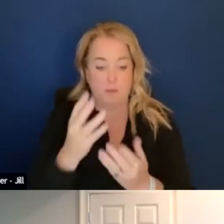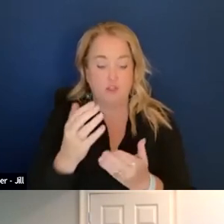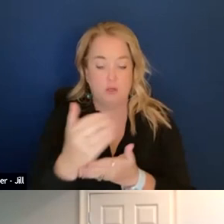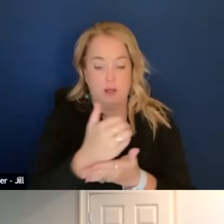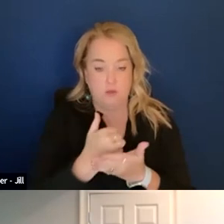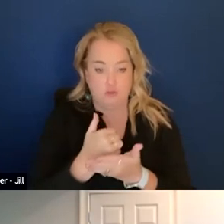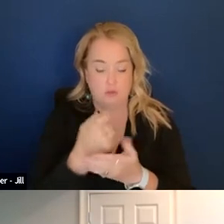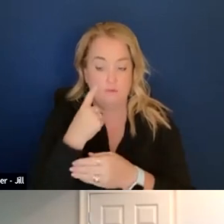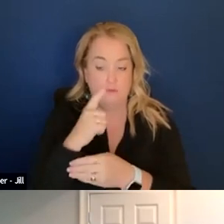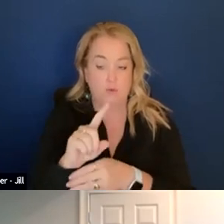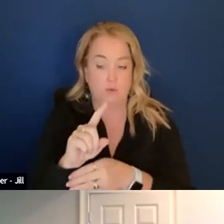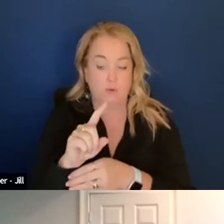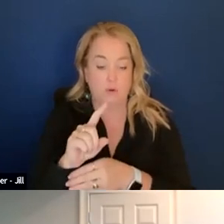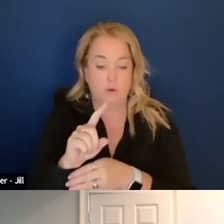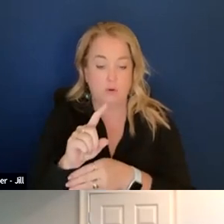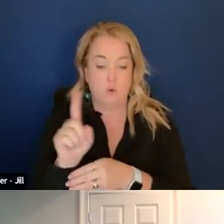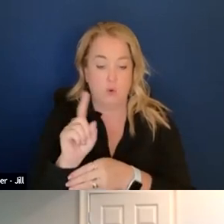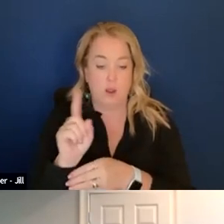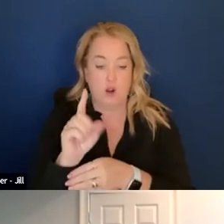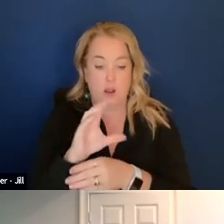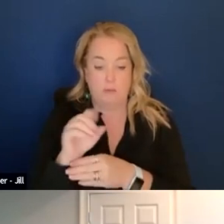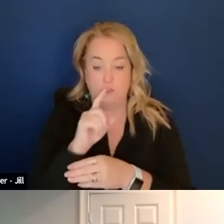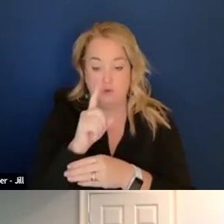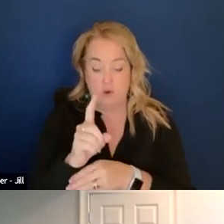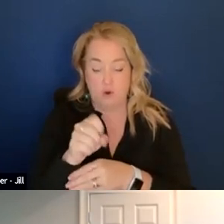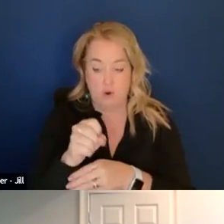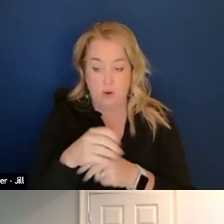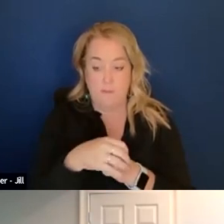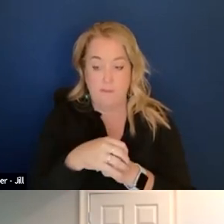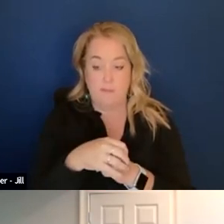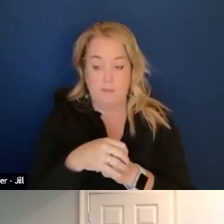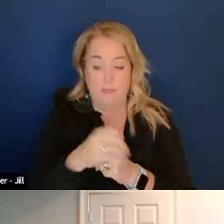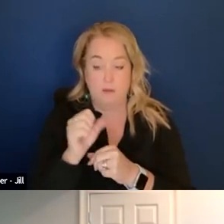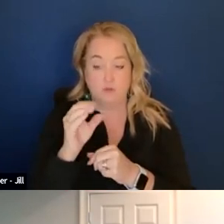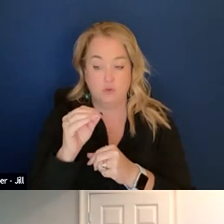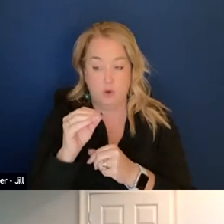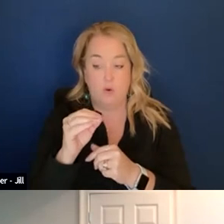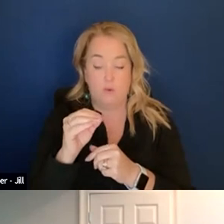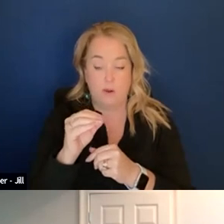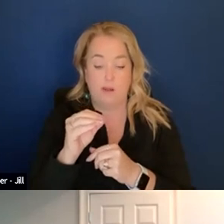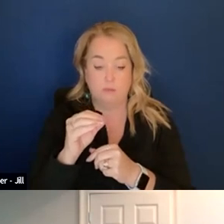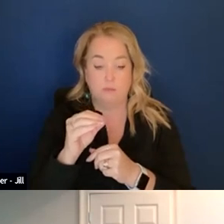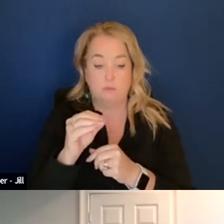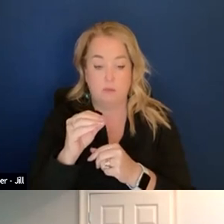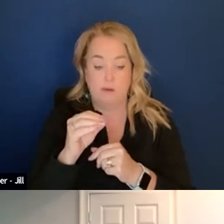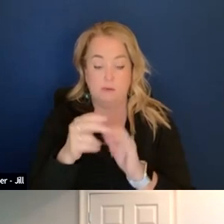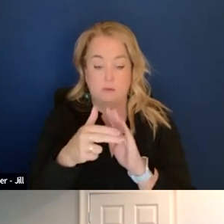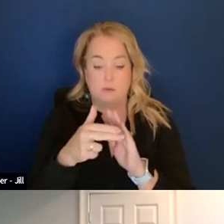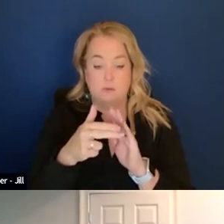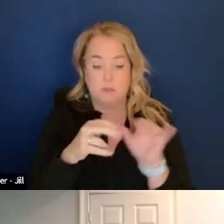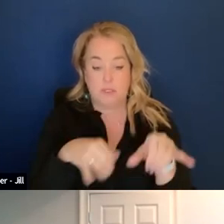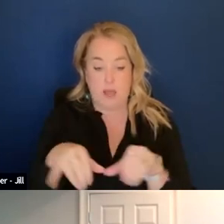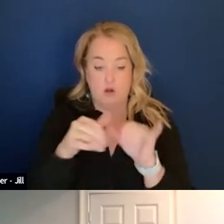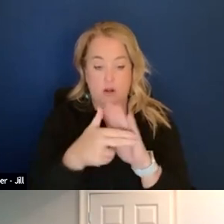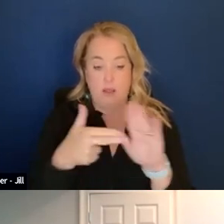collection on where are companies at. So saying, looking at eco labels and standards